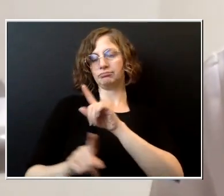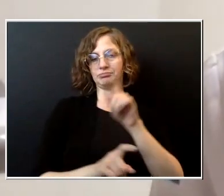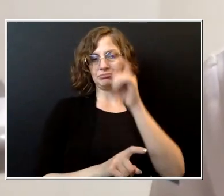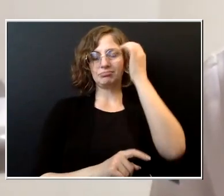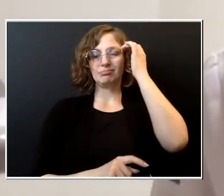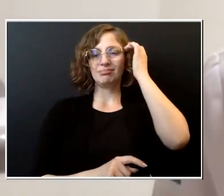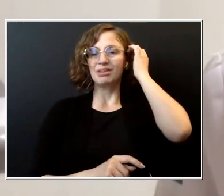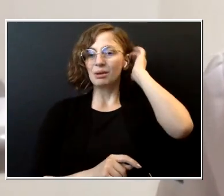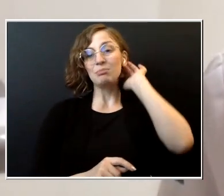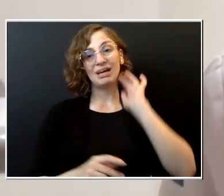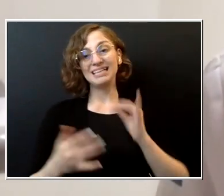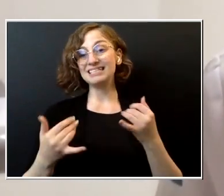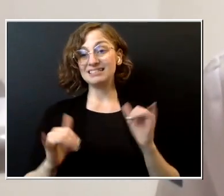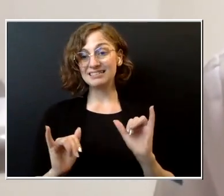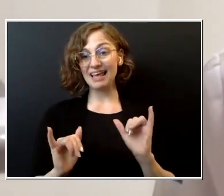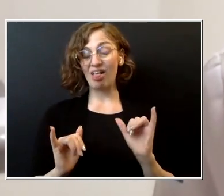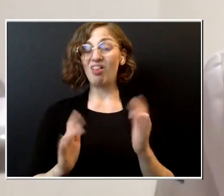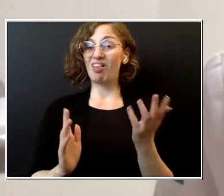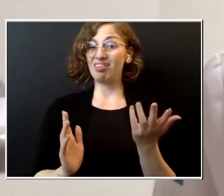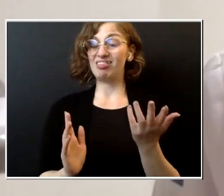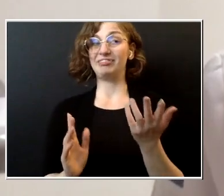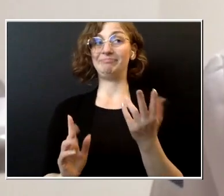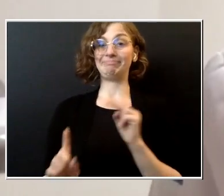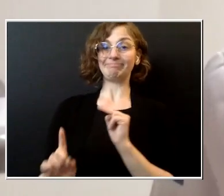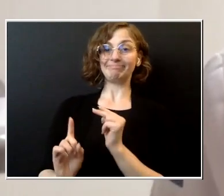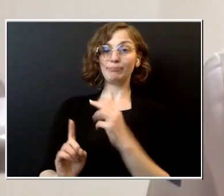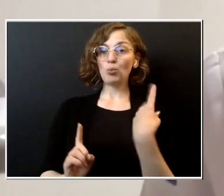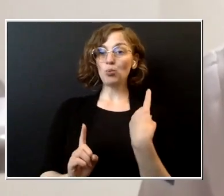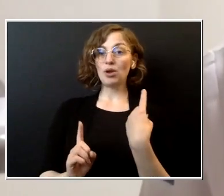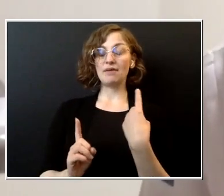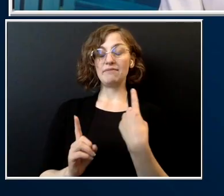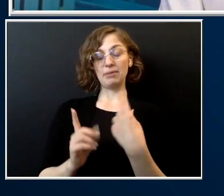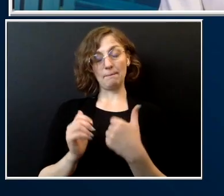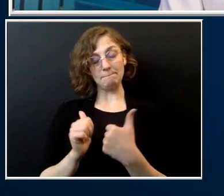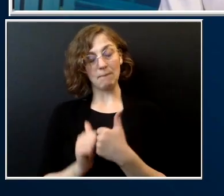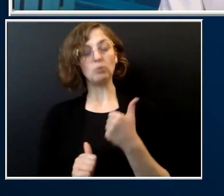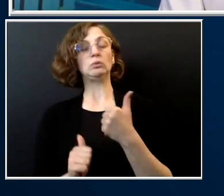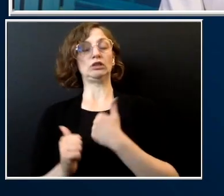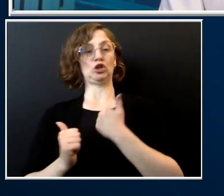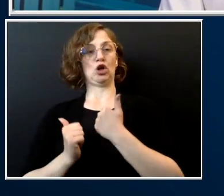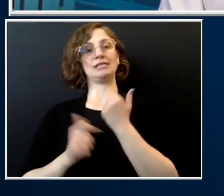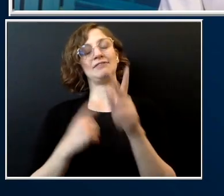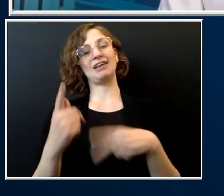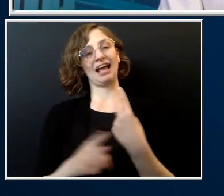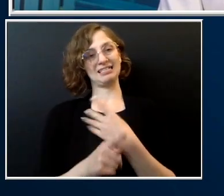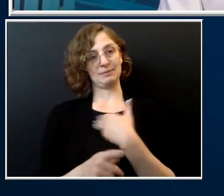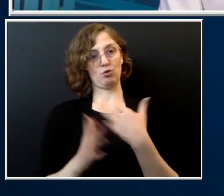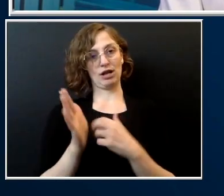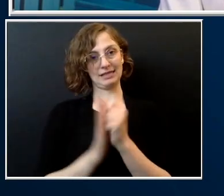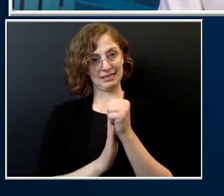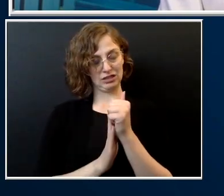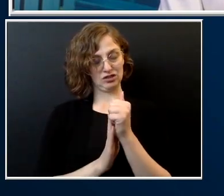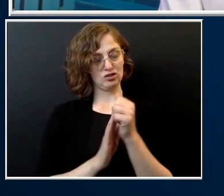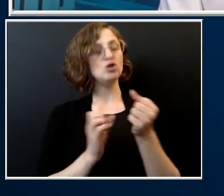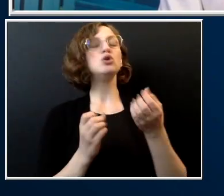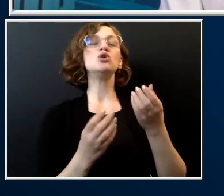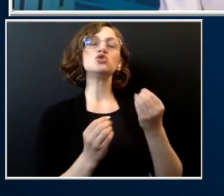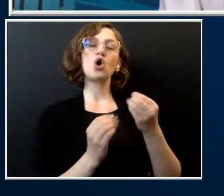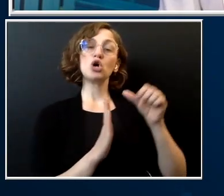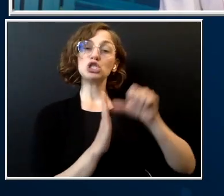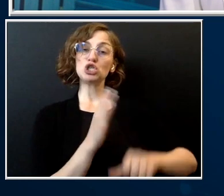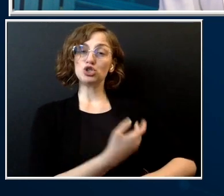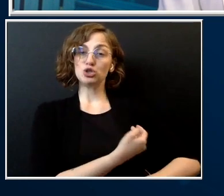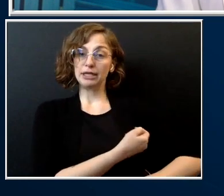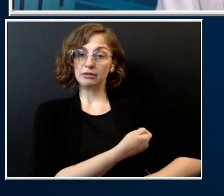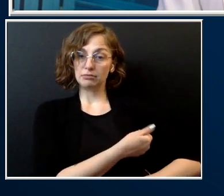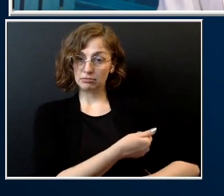still considered one of the most aggressive types of breast cancer that we see. So surgery got the lump out, then there was radiation afterwards. But I